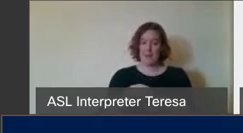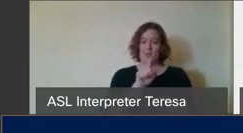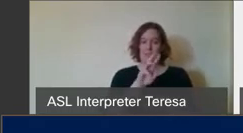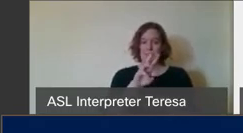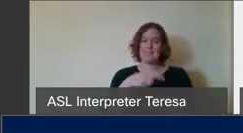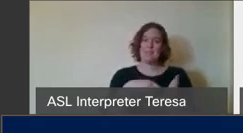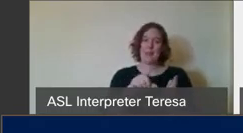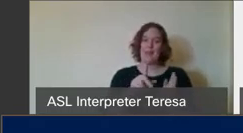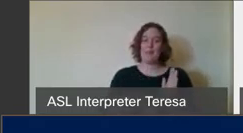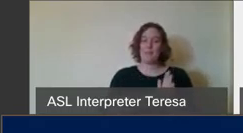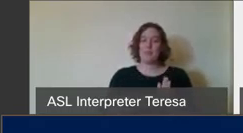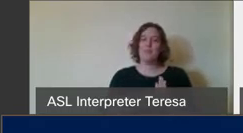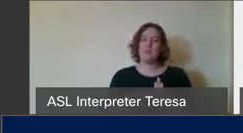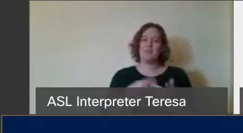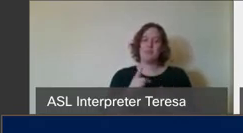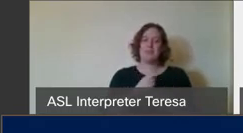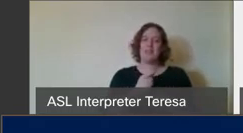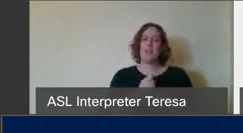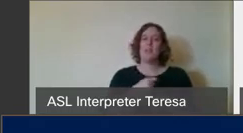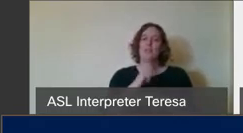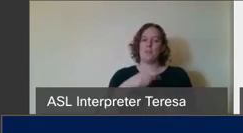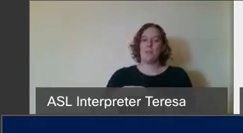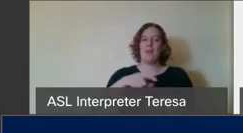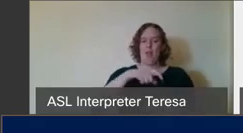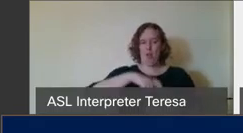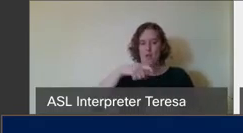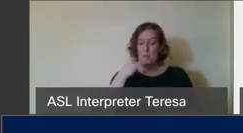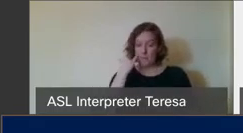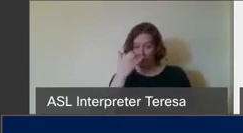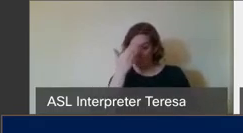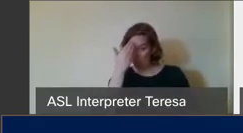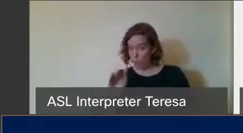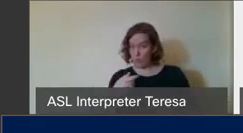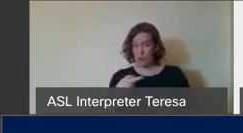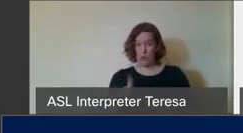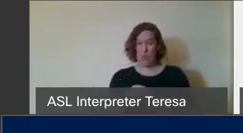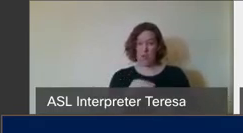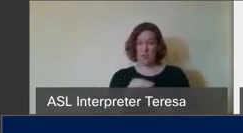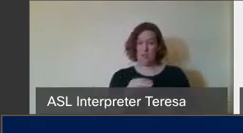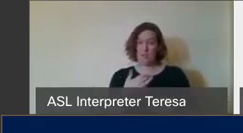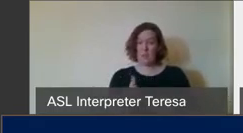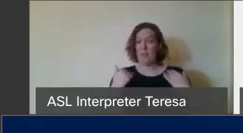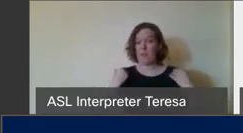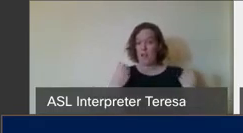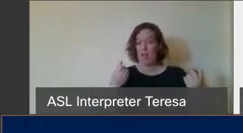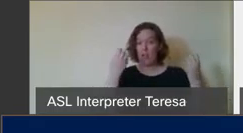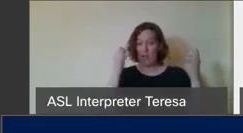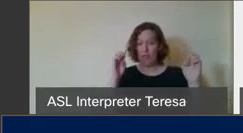out of the year on time. If you don't know that during the public health emergency,